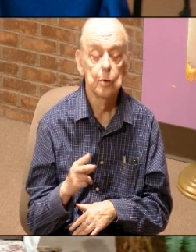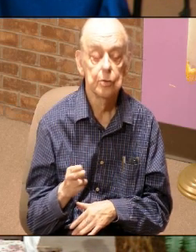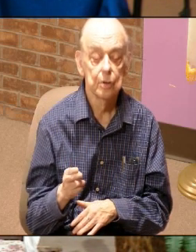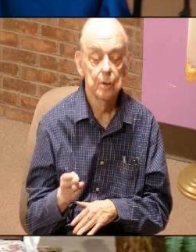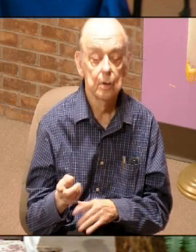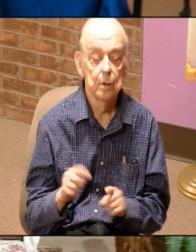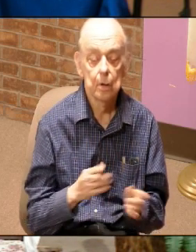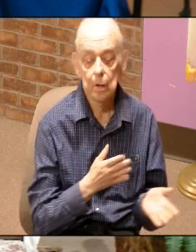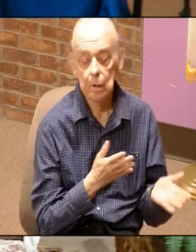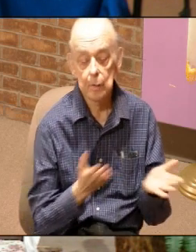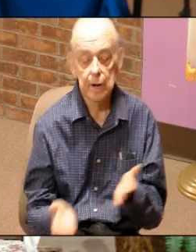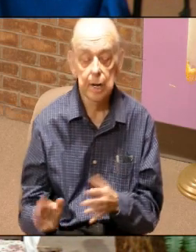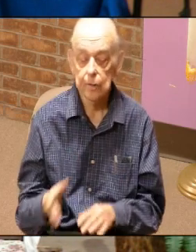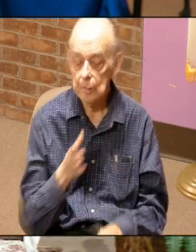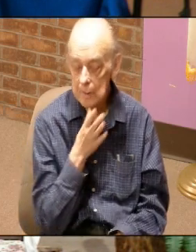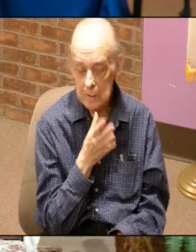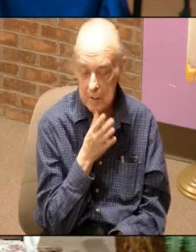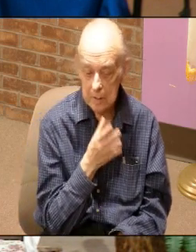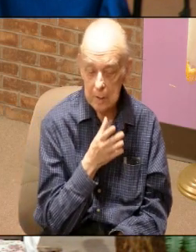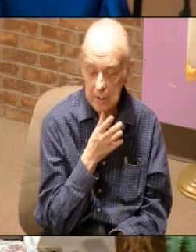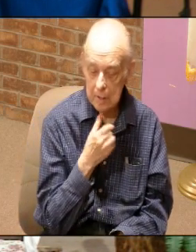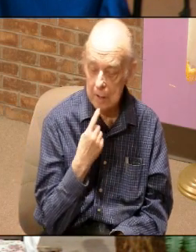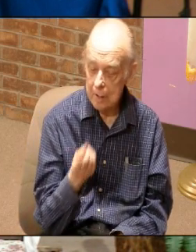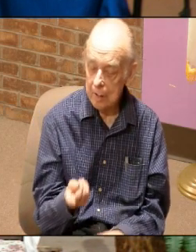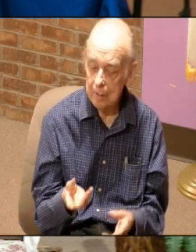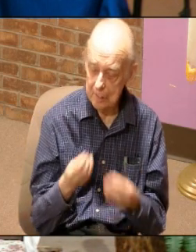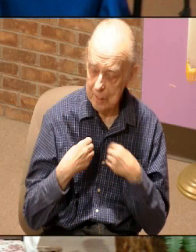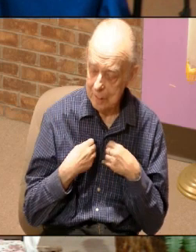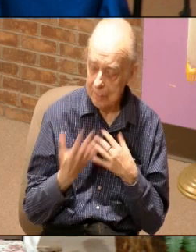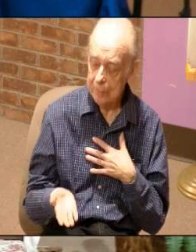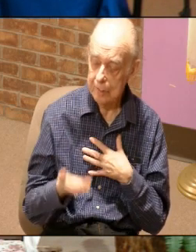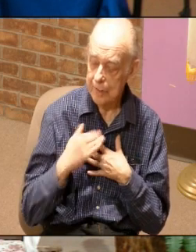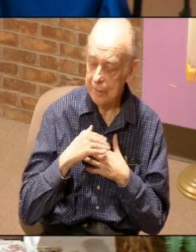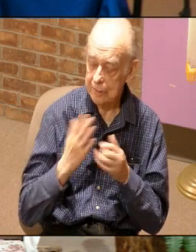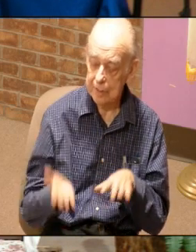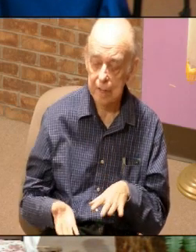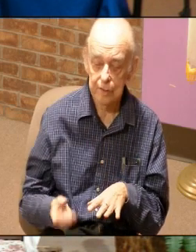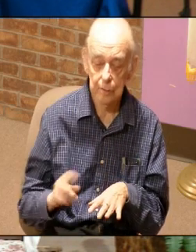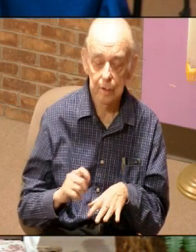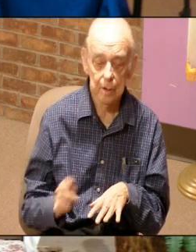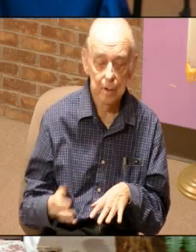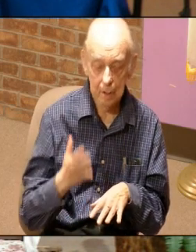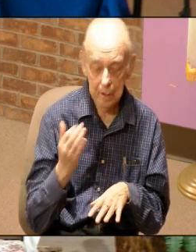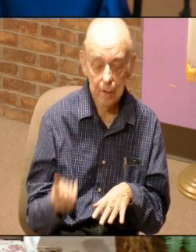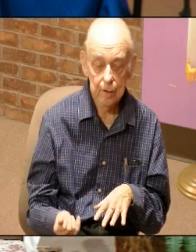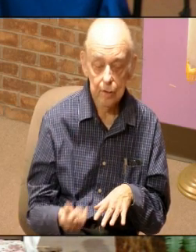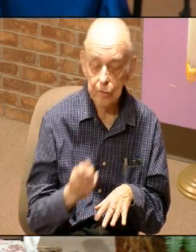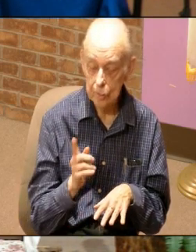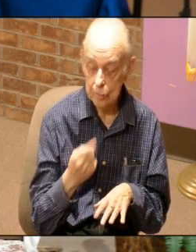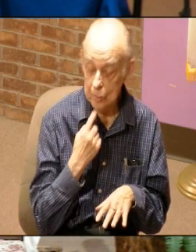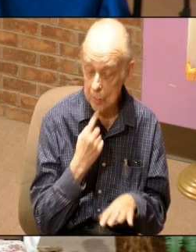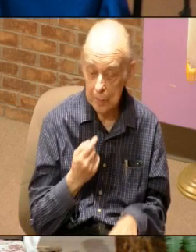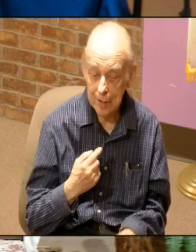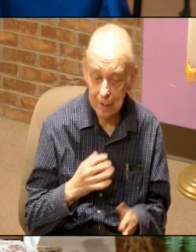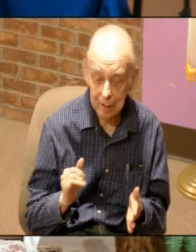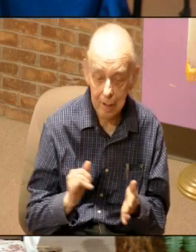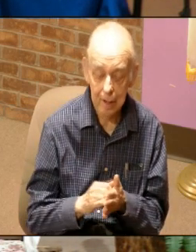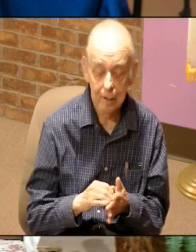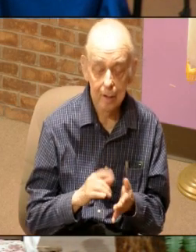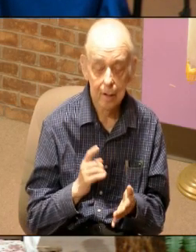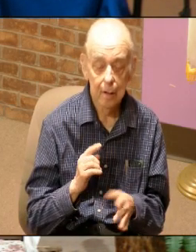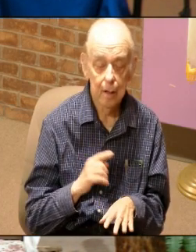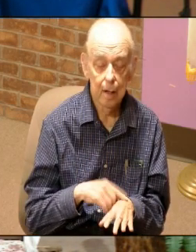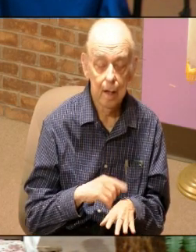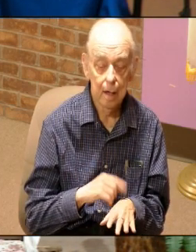And when I would bring it in to her, she would say, why are you giving me this dead switch? And I said, because you told me that by the